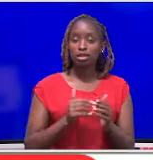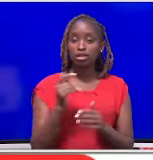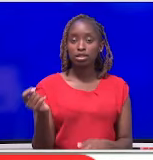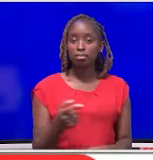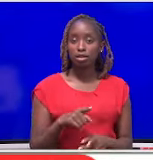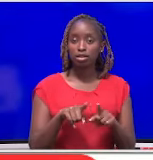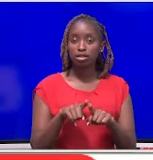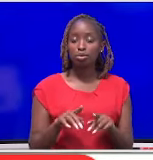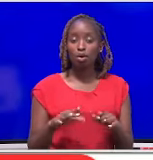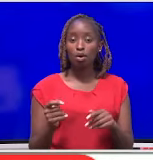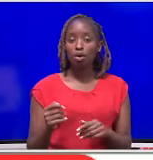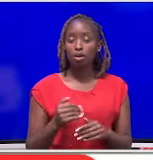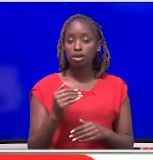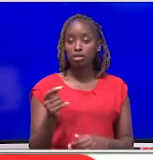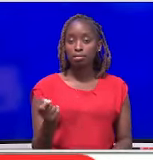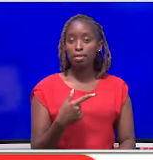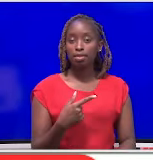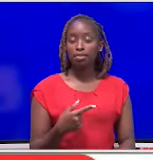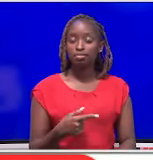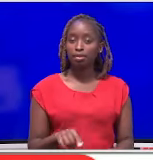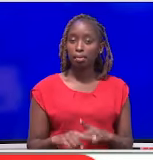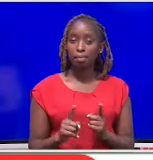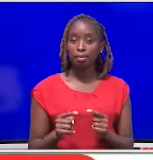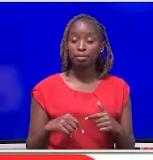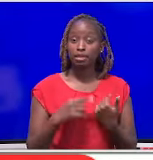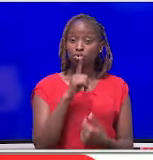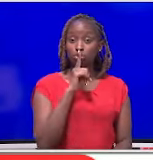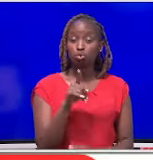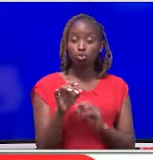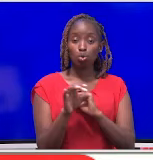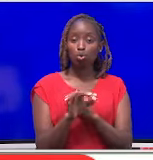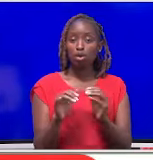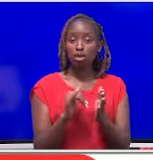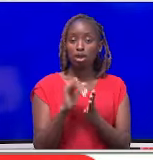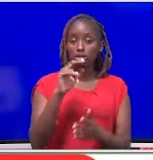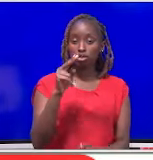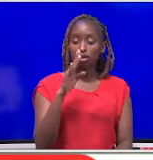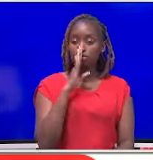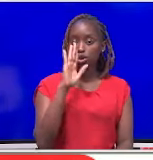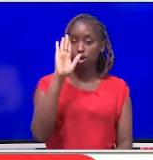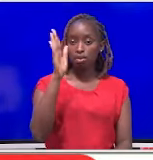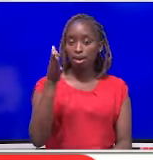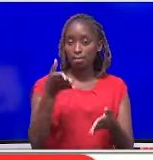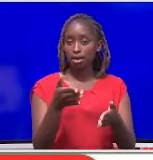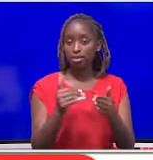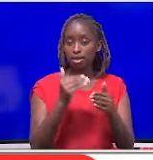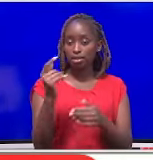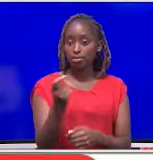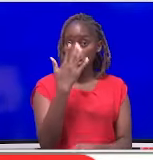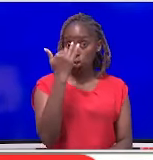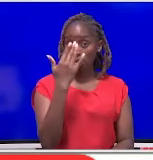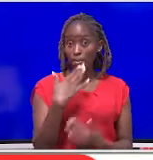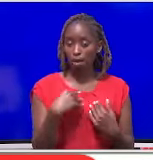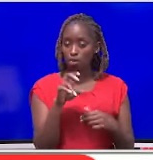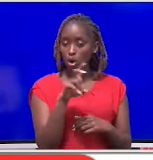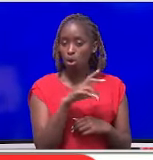month after that, we are quite ready. But I'm not very sure that CHAN will be there next month because they are still looking at the